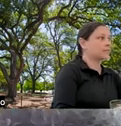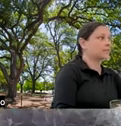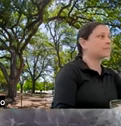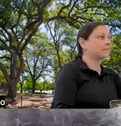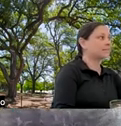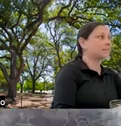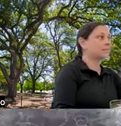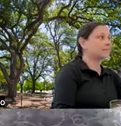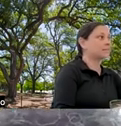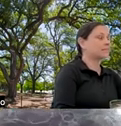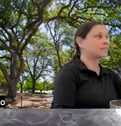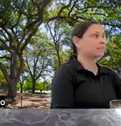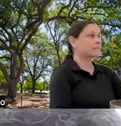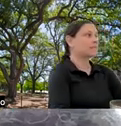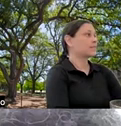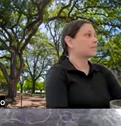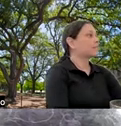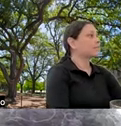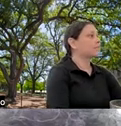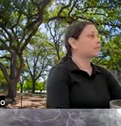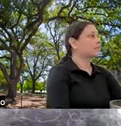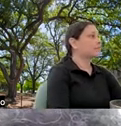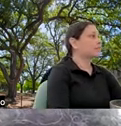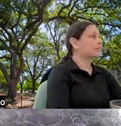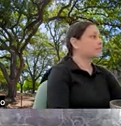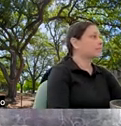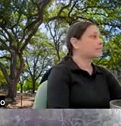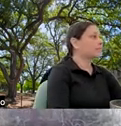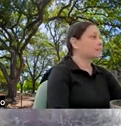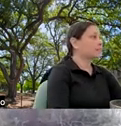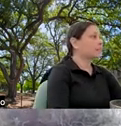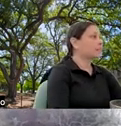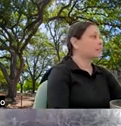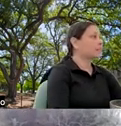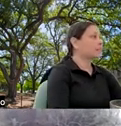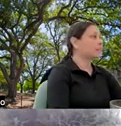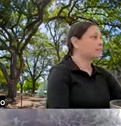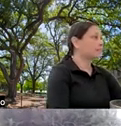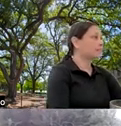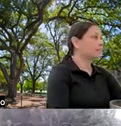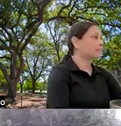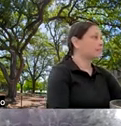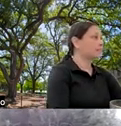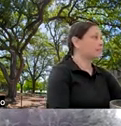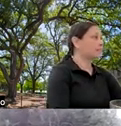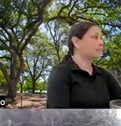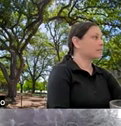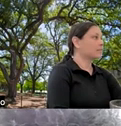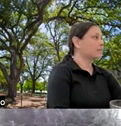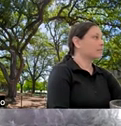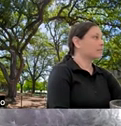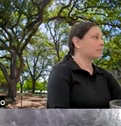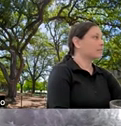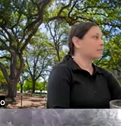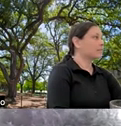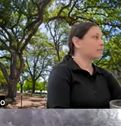June 30th, she did our data presentation. I know many of you were on the call. And so I'm just going to very briefly